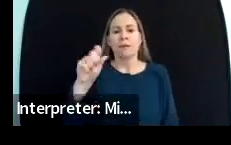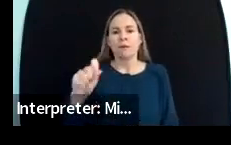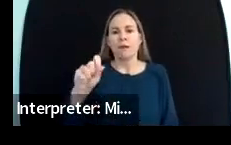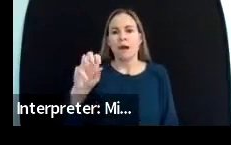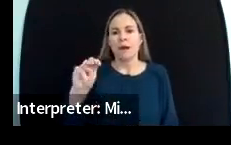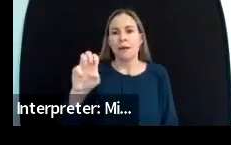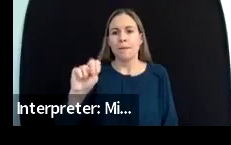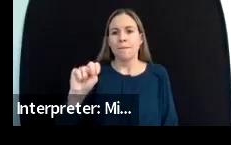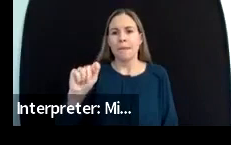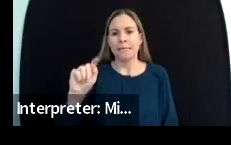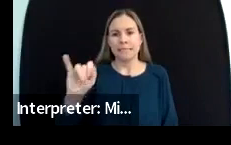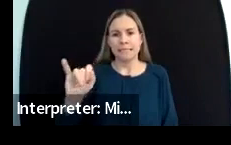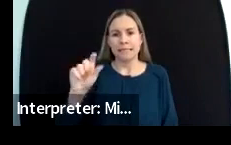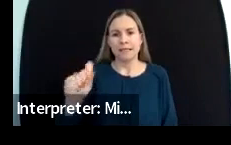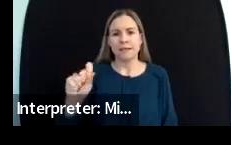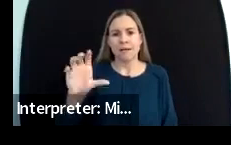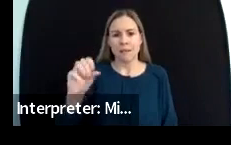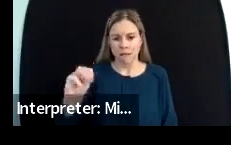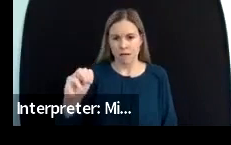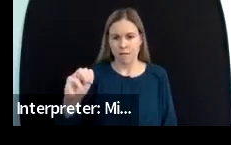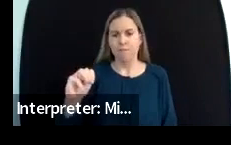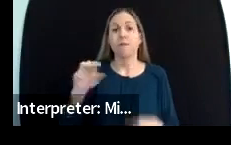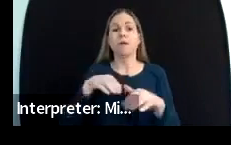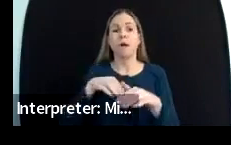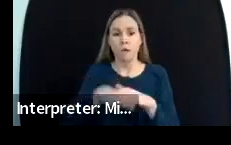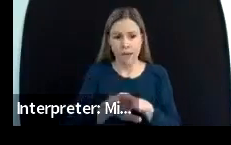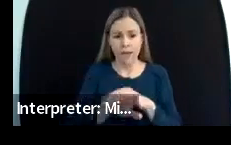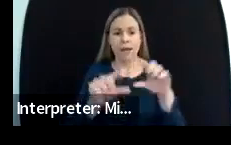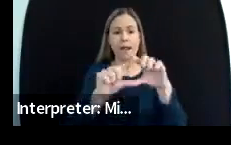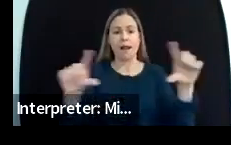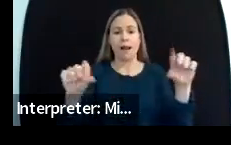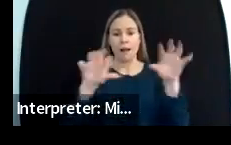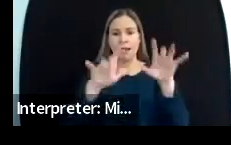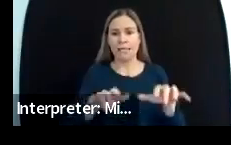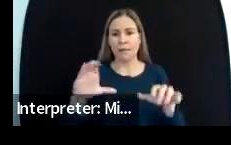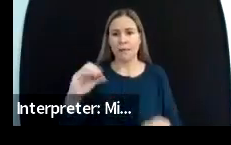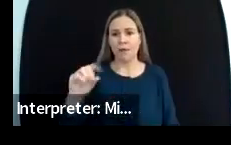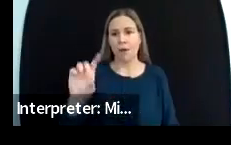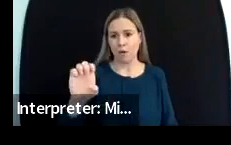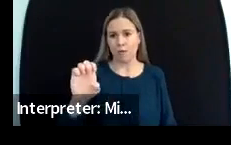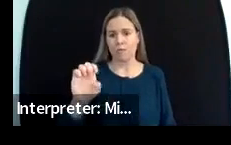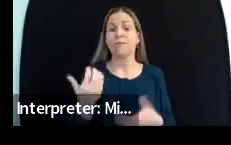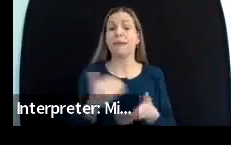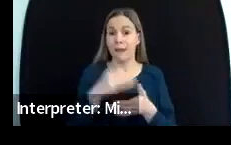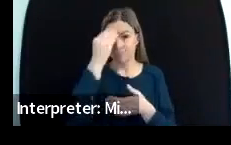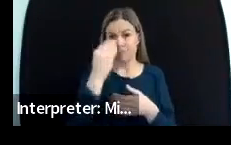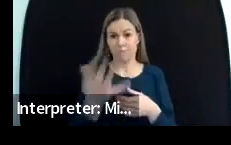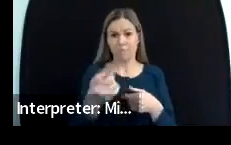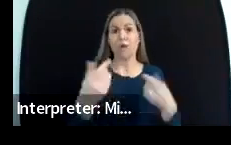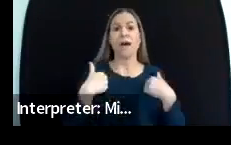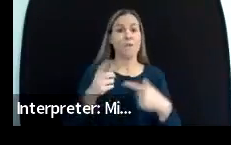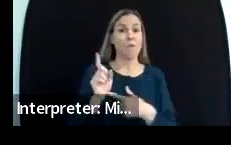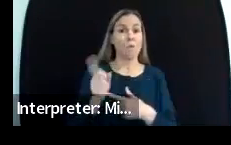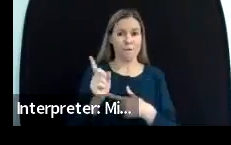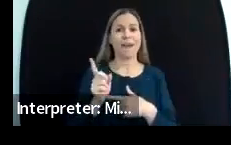www.menti.com and enter the code you see there. I'm gonna give 60 seconds once again. When you enter that code, you're going to get a couple